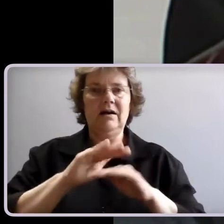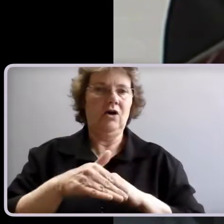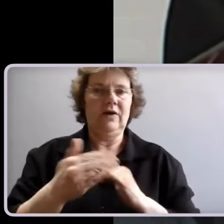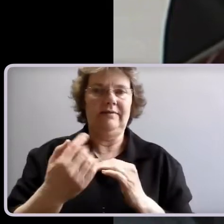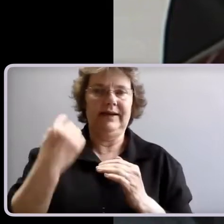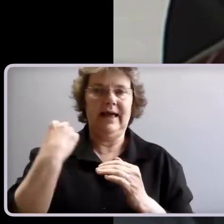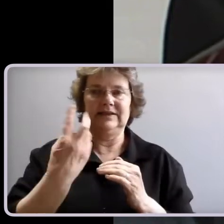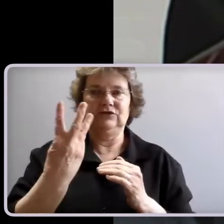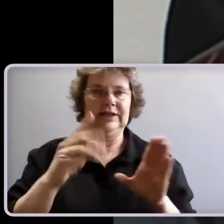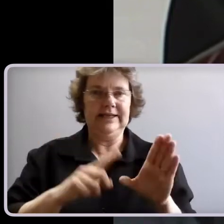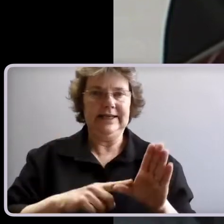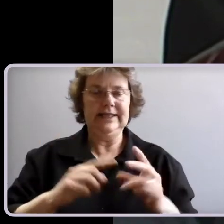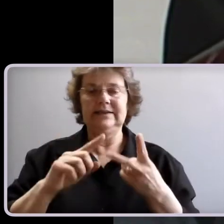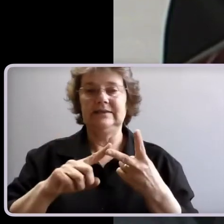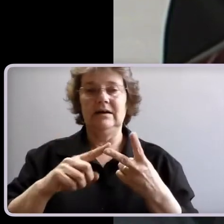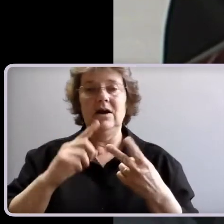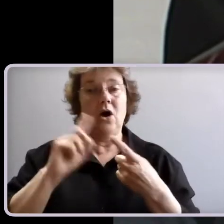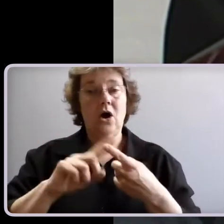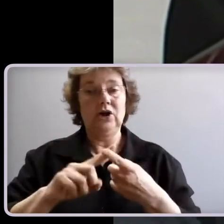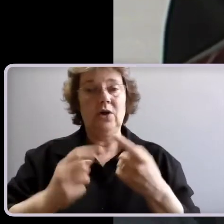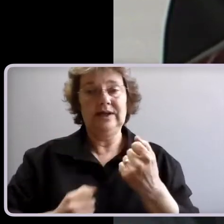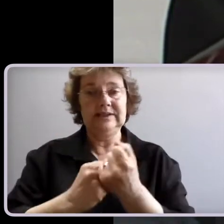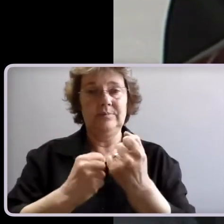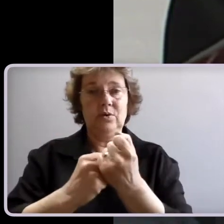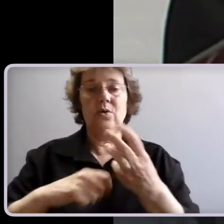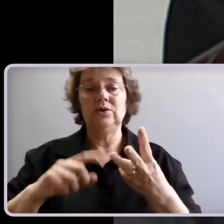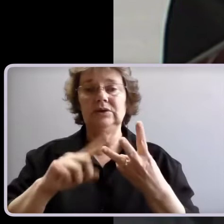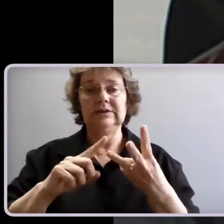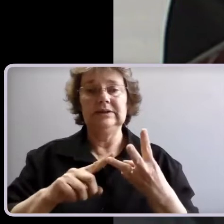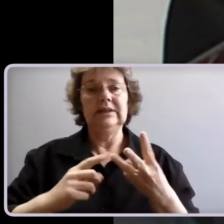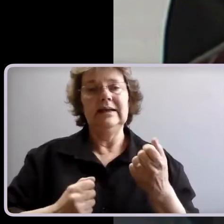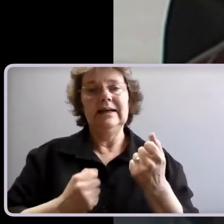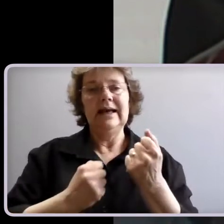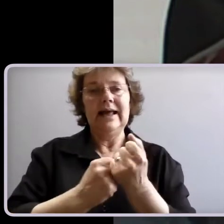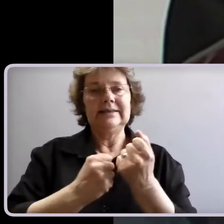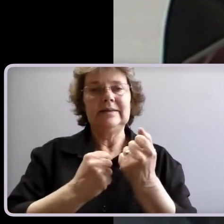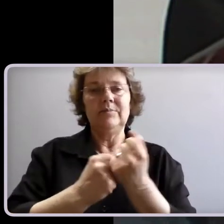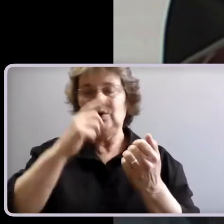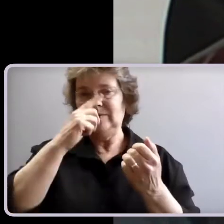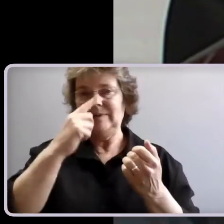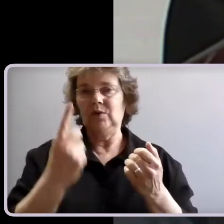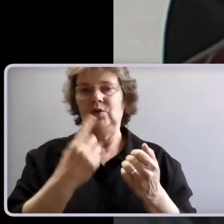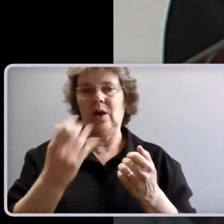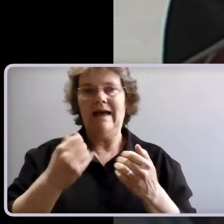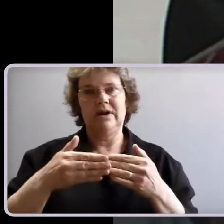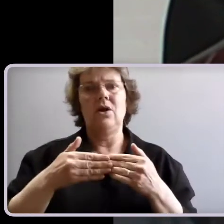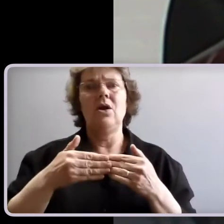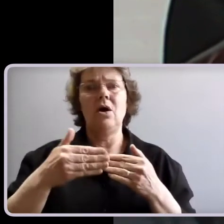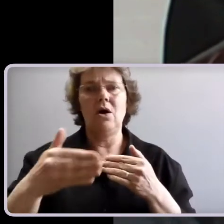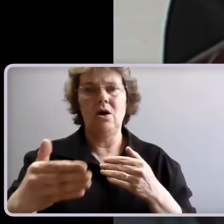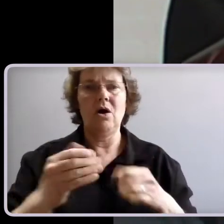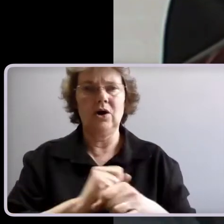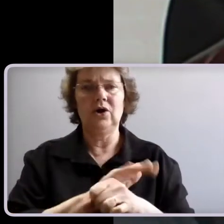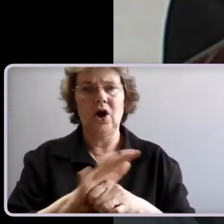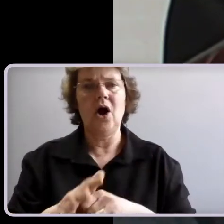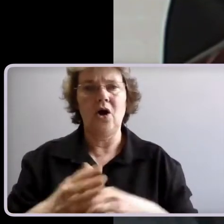from COVID, and it would support the new members of our community, people with long COVID. There's no sign at all that